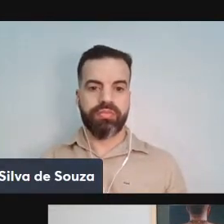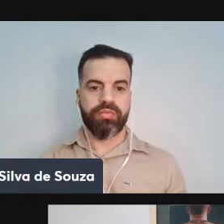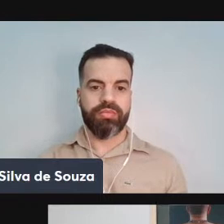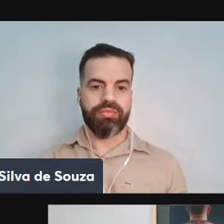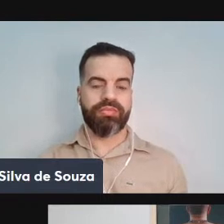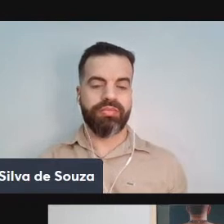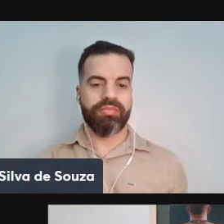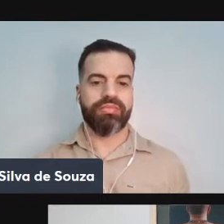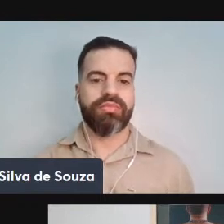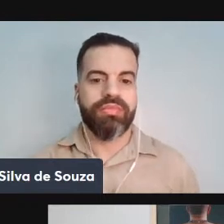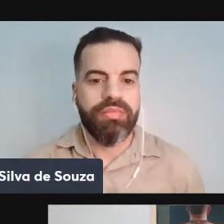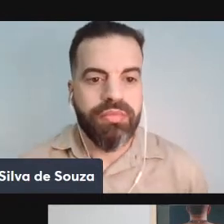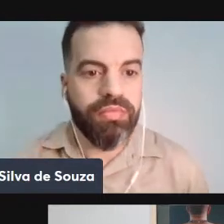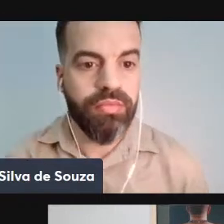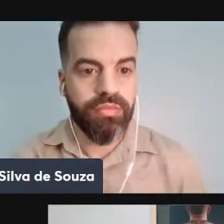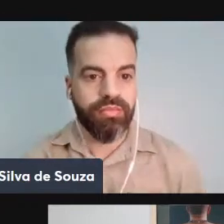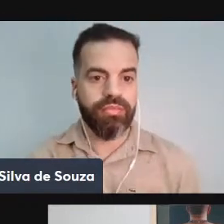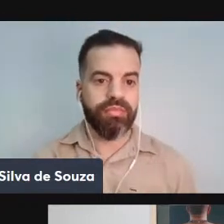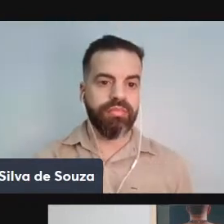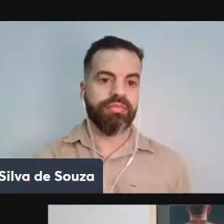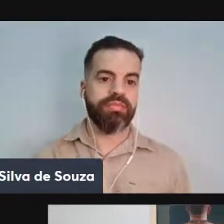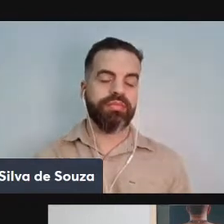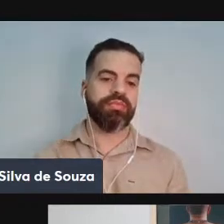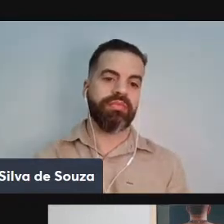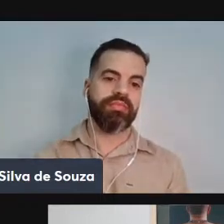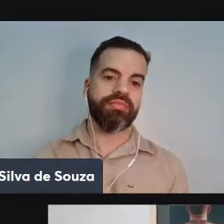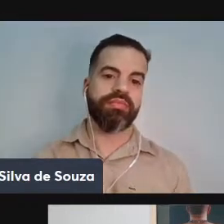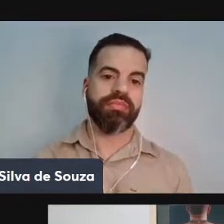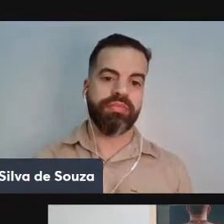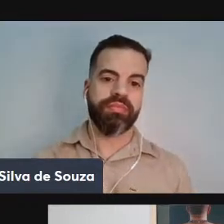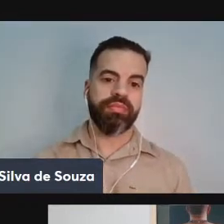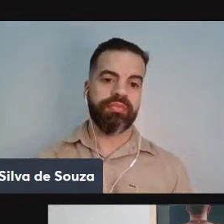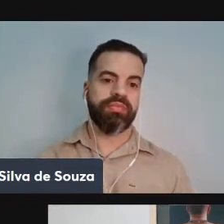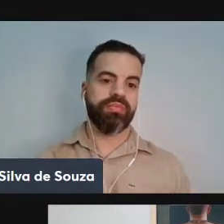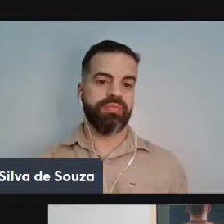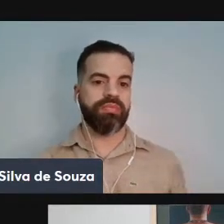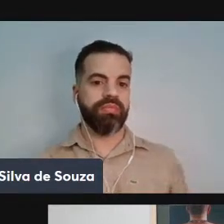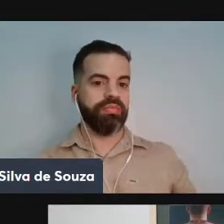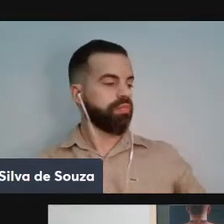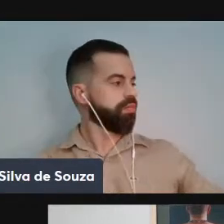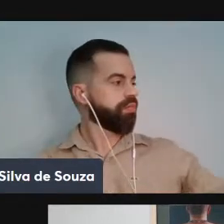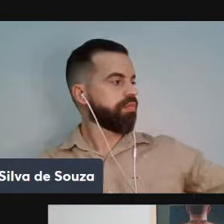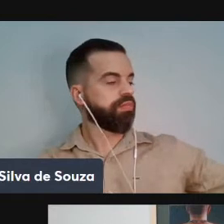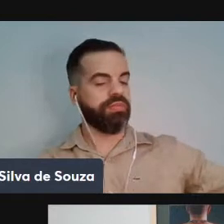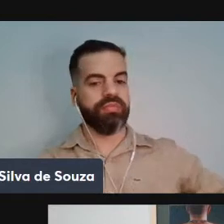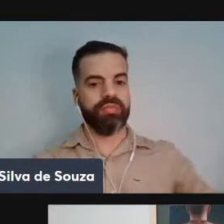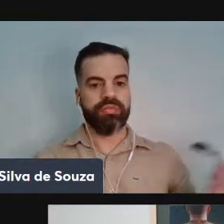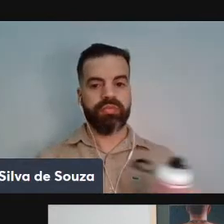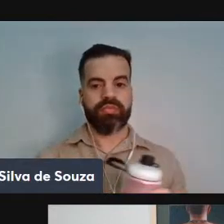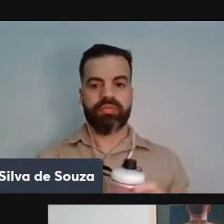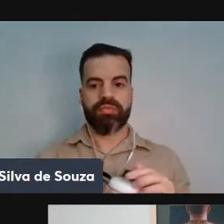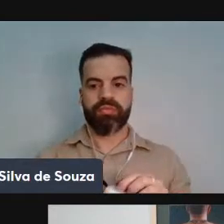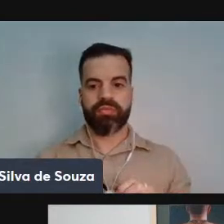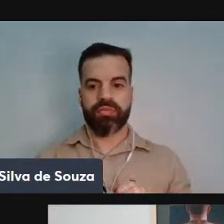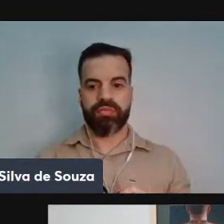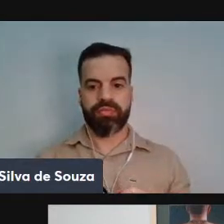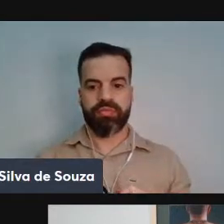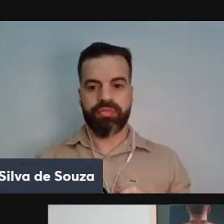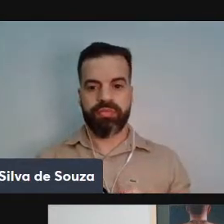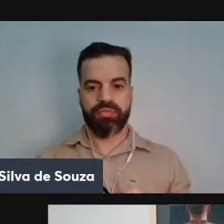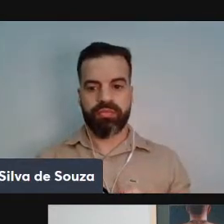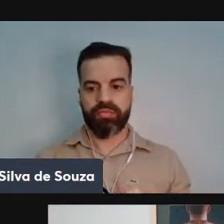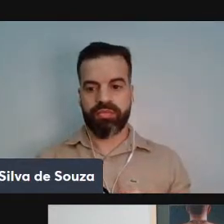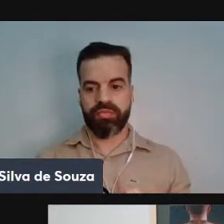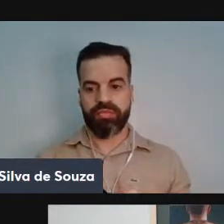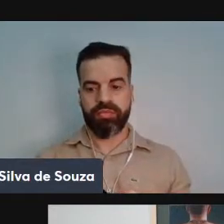yes, there are some risks here. One is talking down to the general